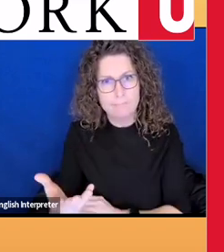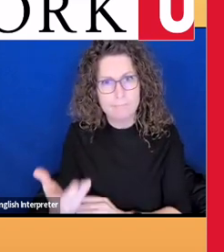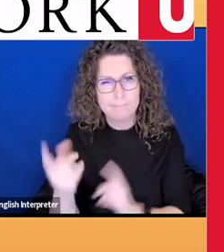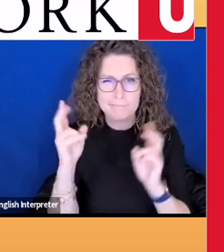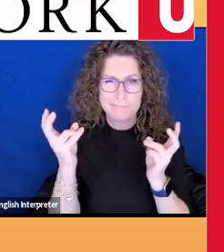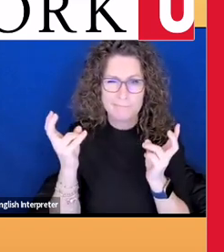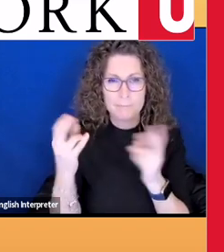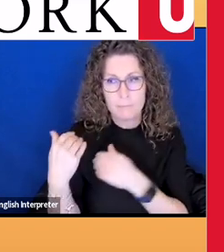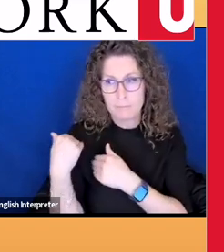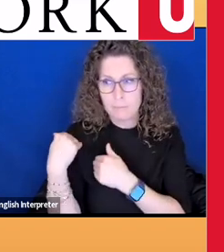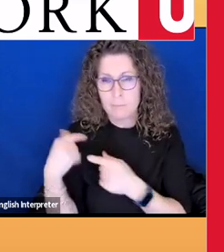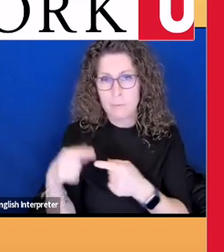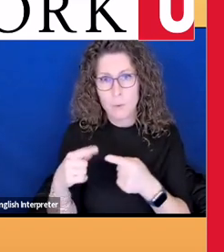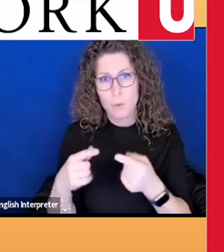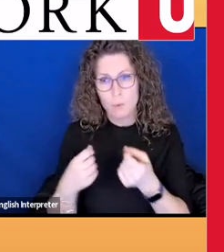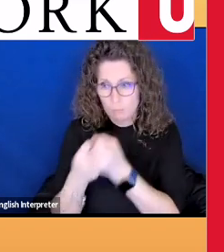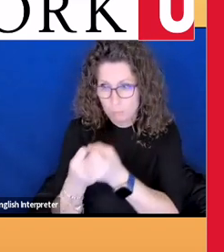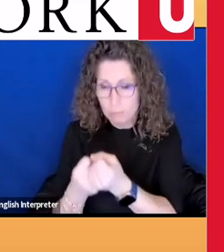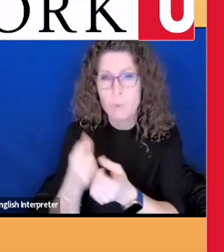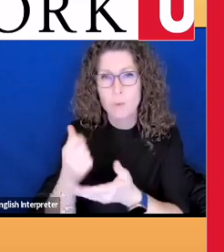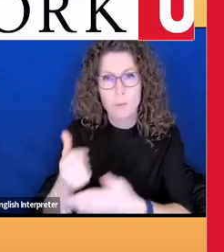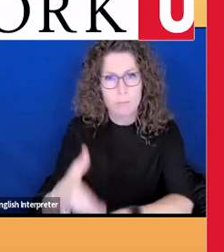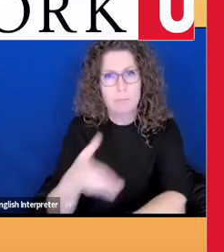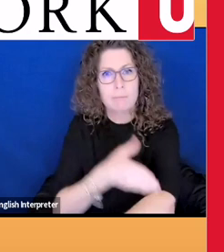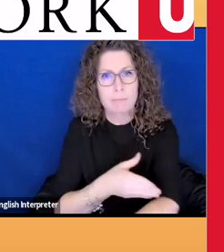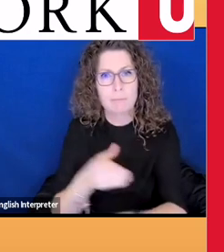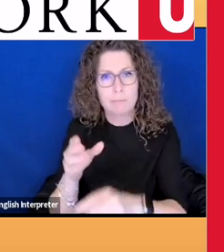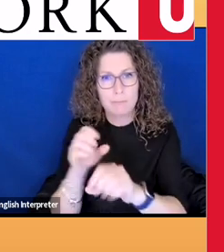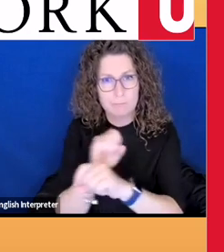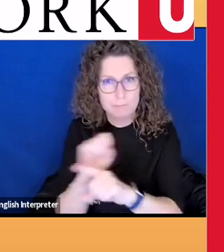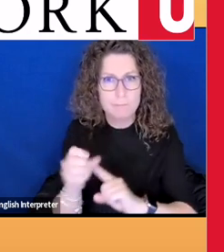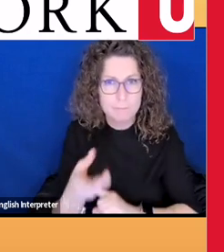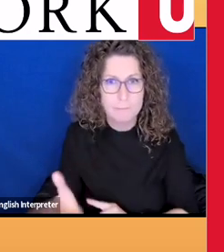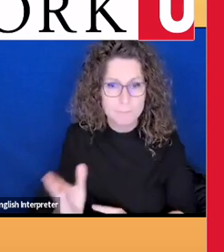obligation in solidum or solidariously.